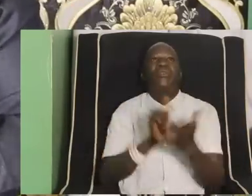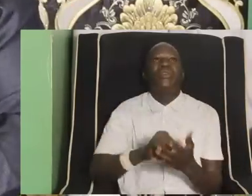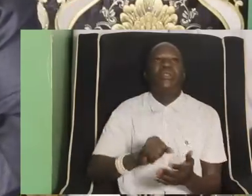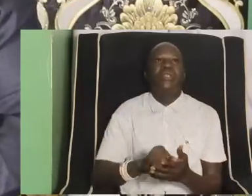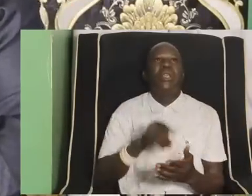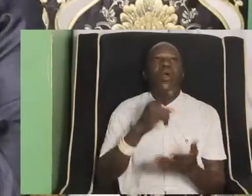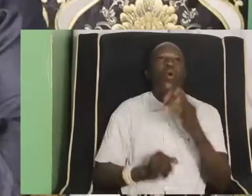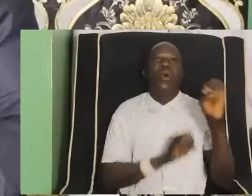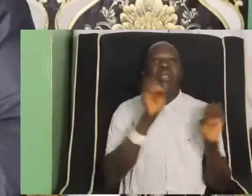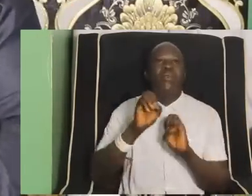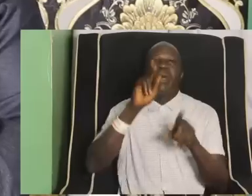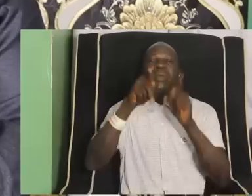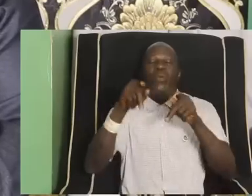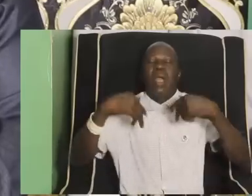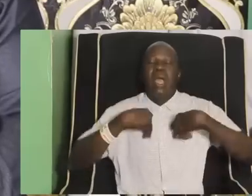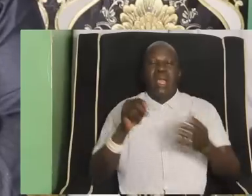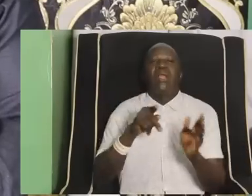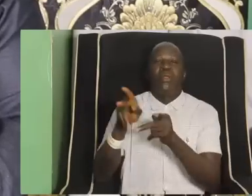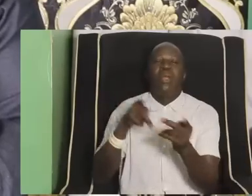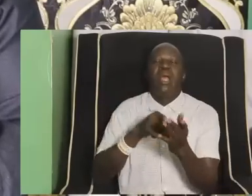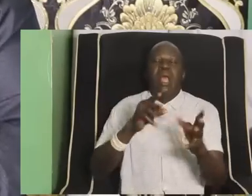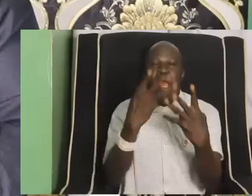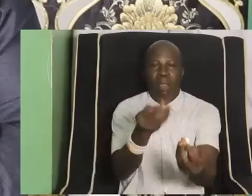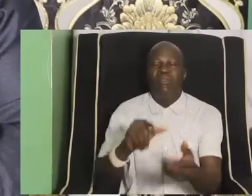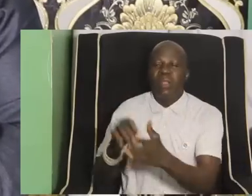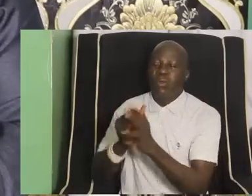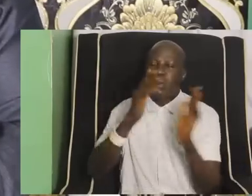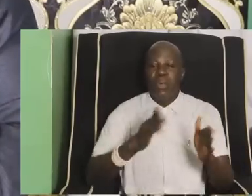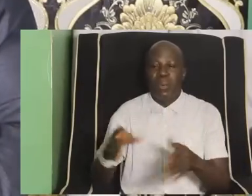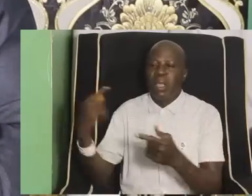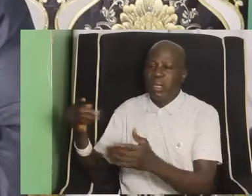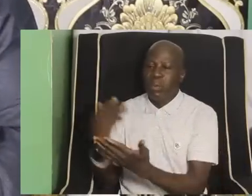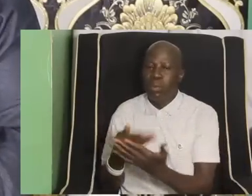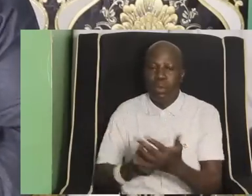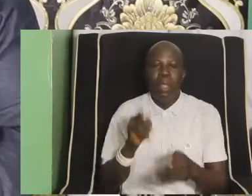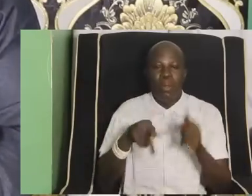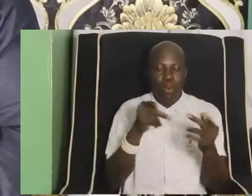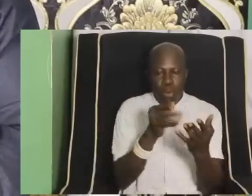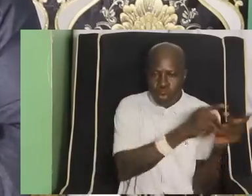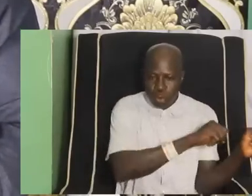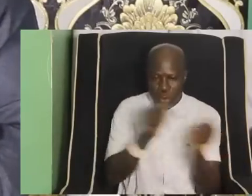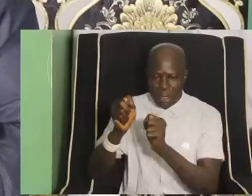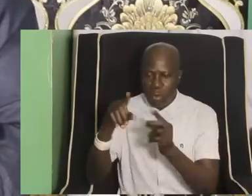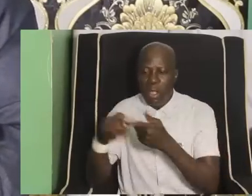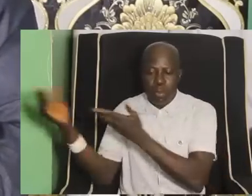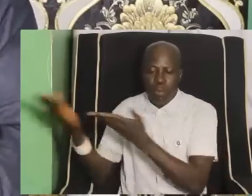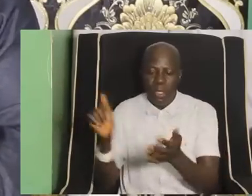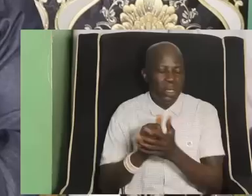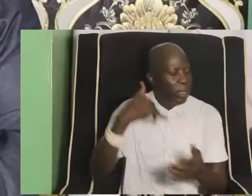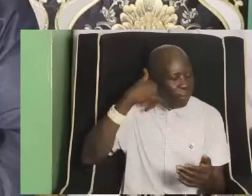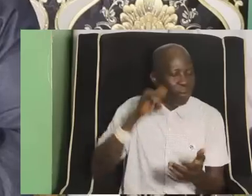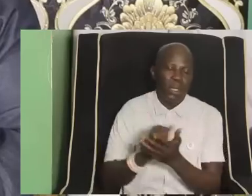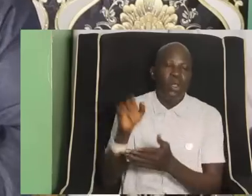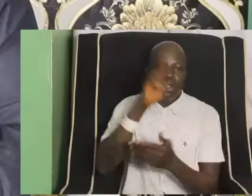want to buy me pay. What is it? You will have prepared the money. I want to pay transfer. People that want to transfer. One move for the people that like that. They